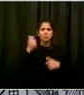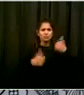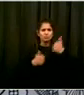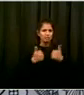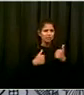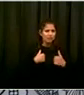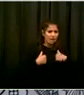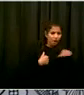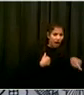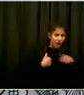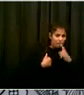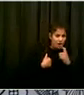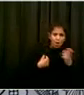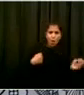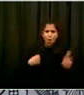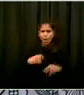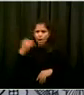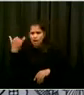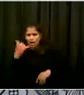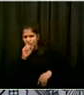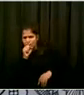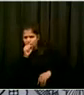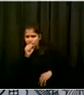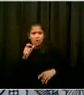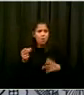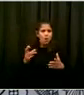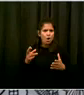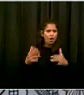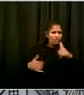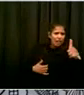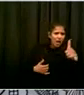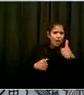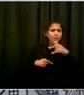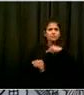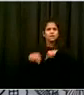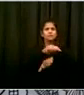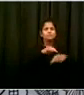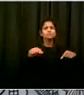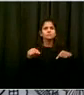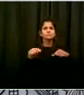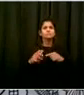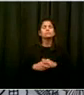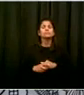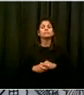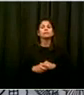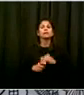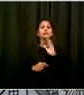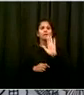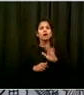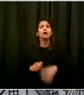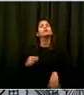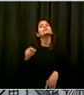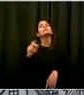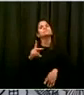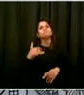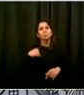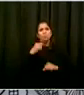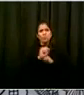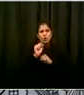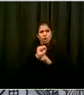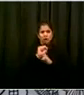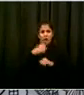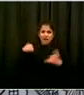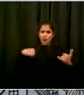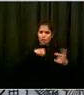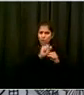clear. What the health department here originally proposed was zip codes, because even though it was not perfect, it